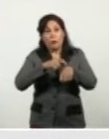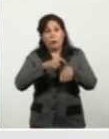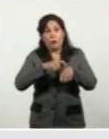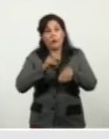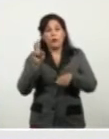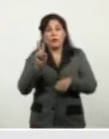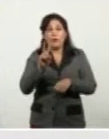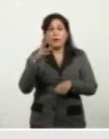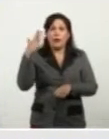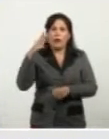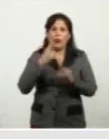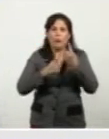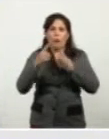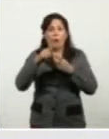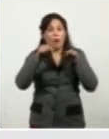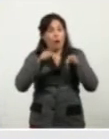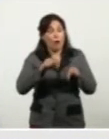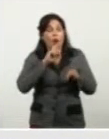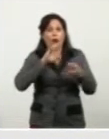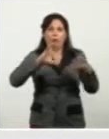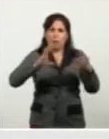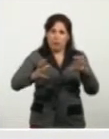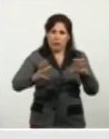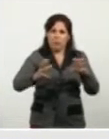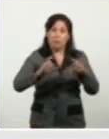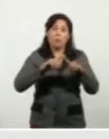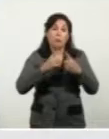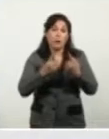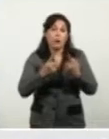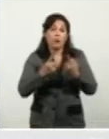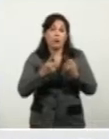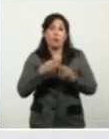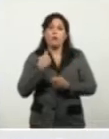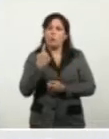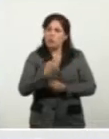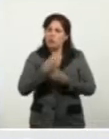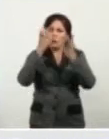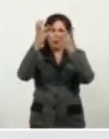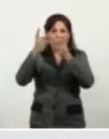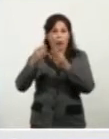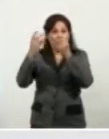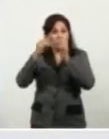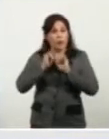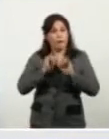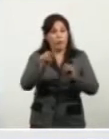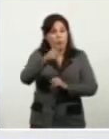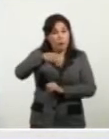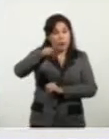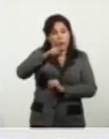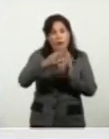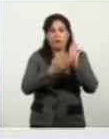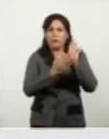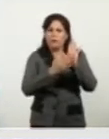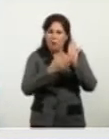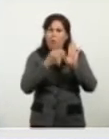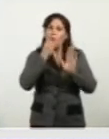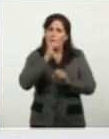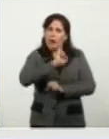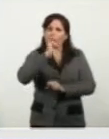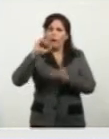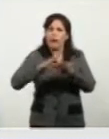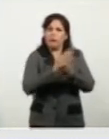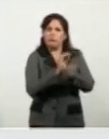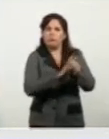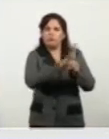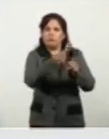the effectiveness of the timely admission and of the proper treatment provided to our patients. We